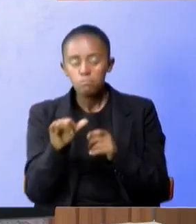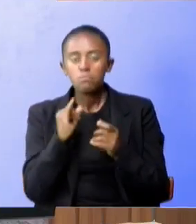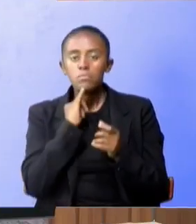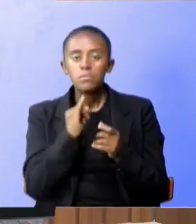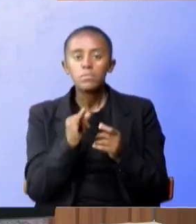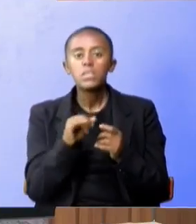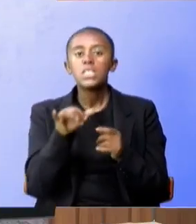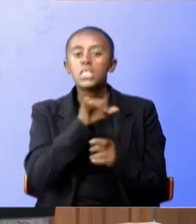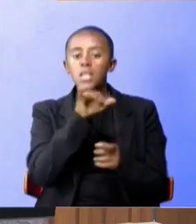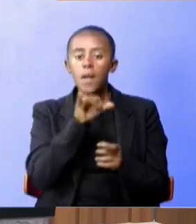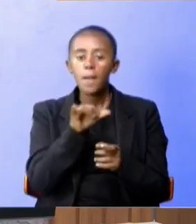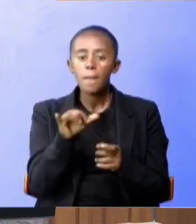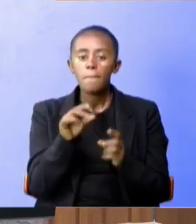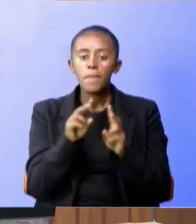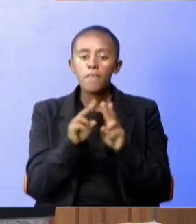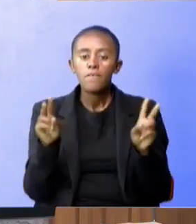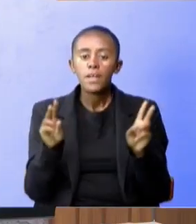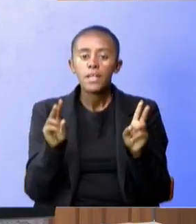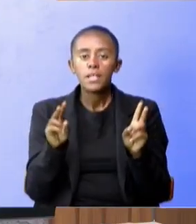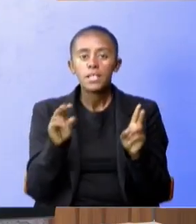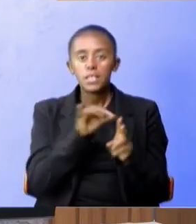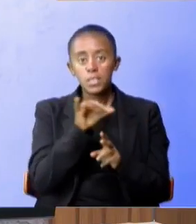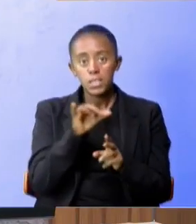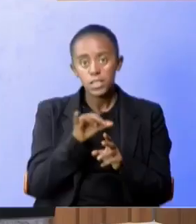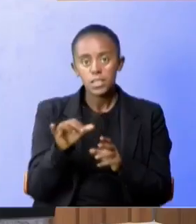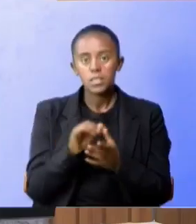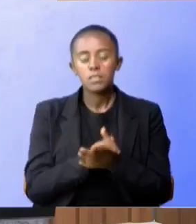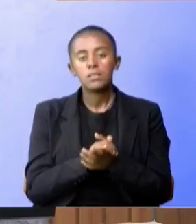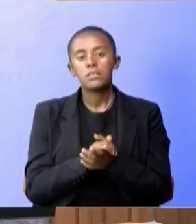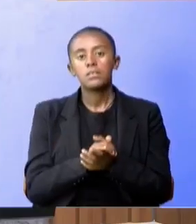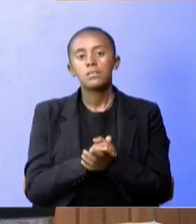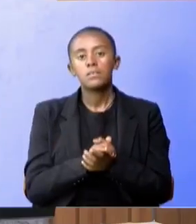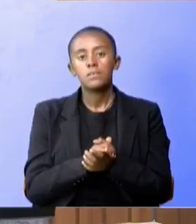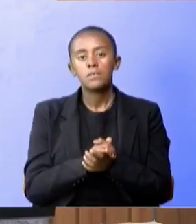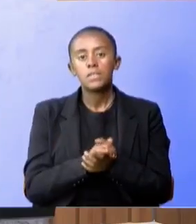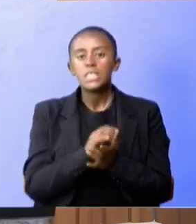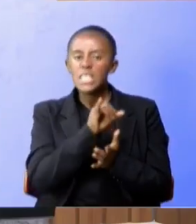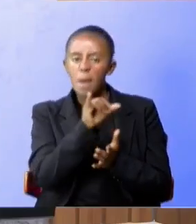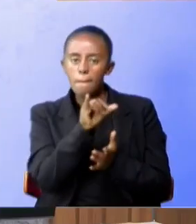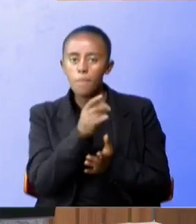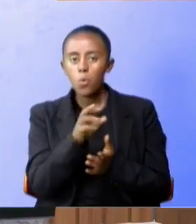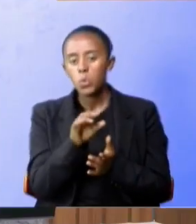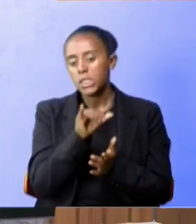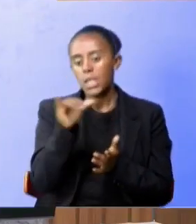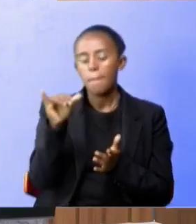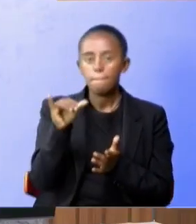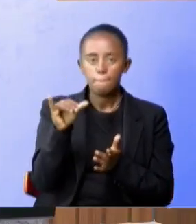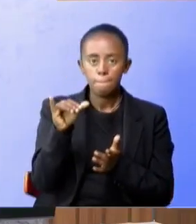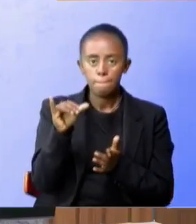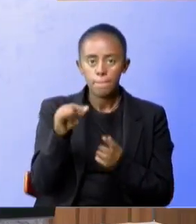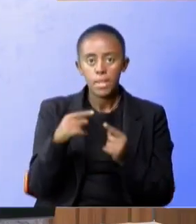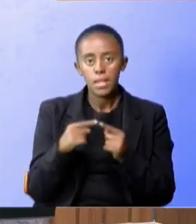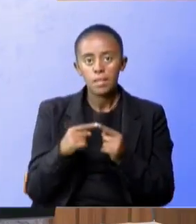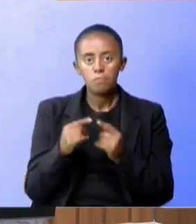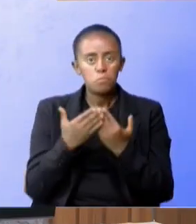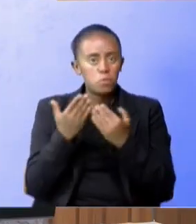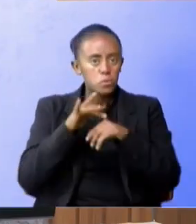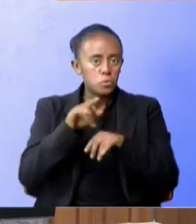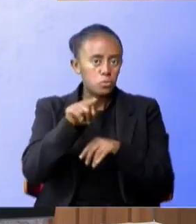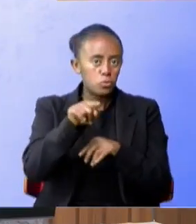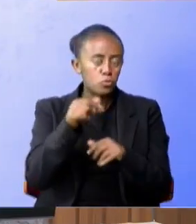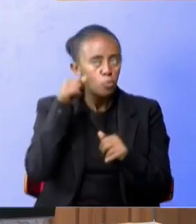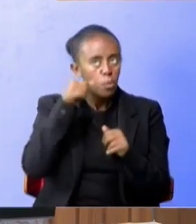example, synonym is very similar to the sound same or similar. So it would be easier for you